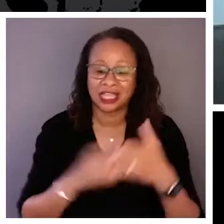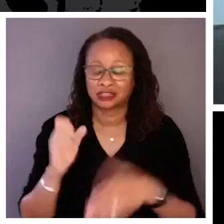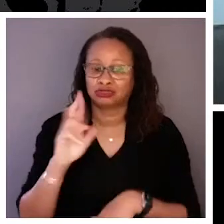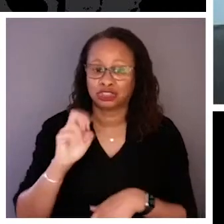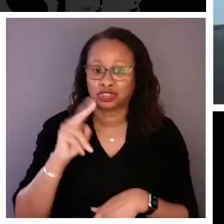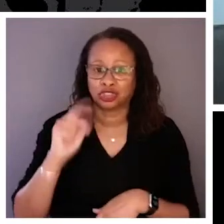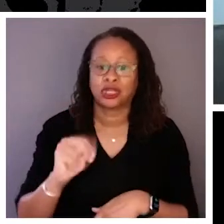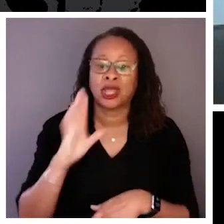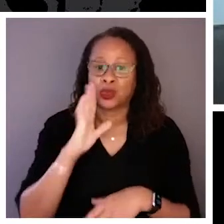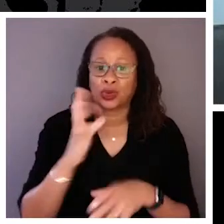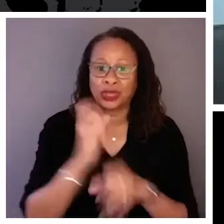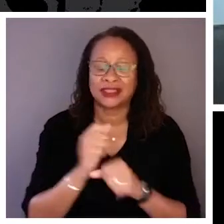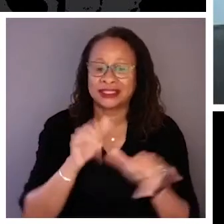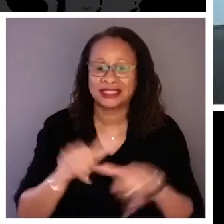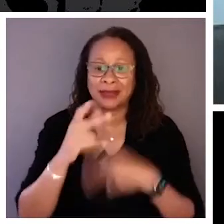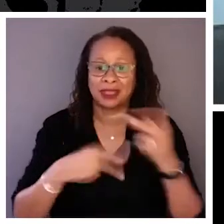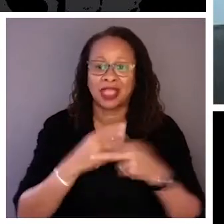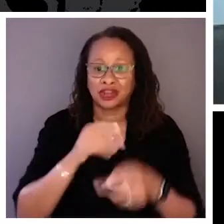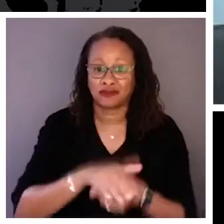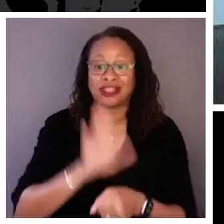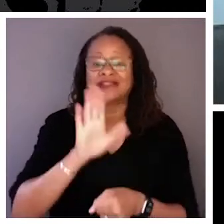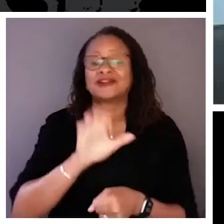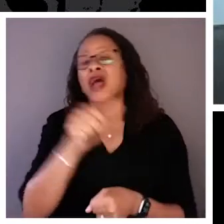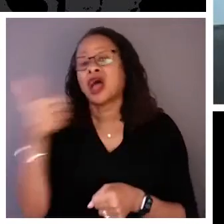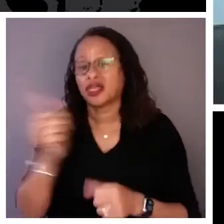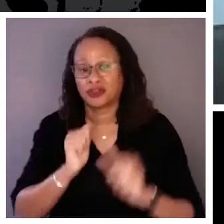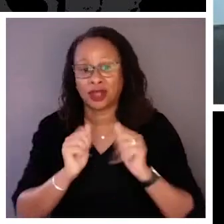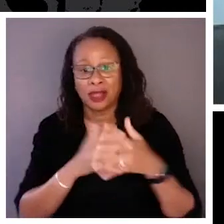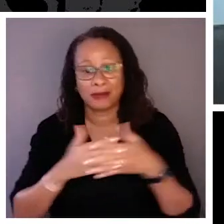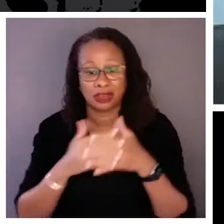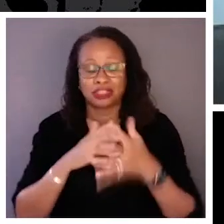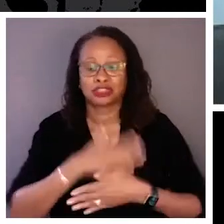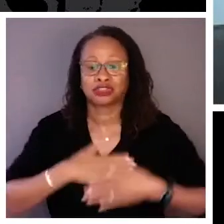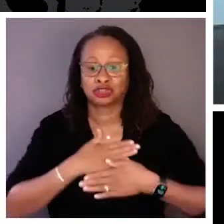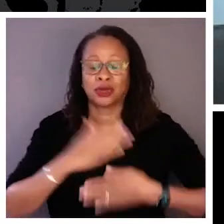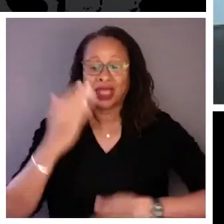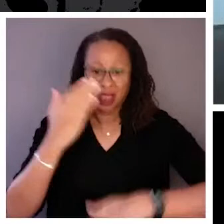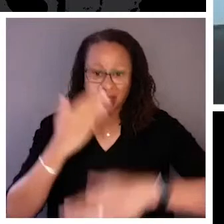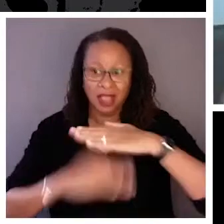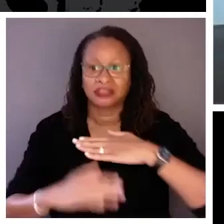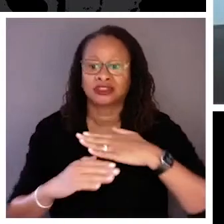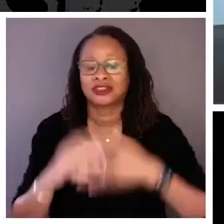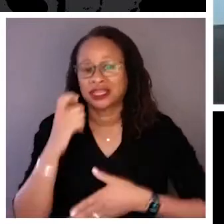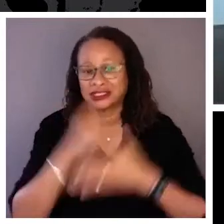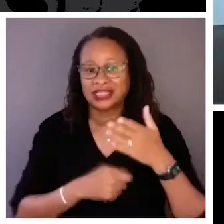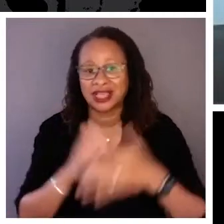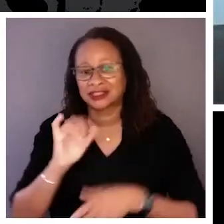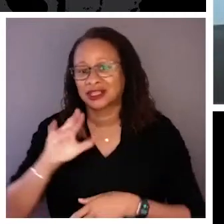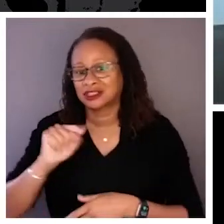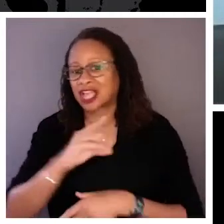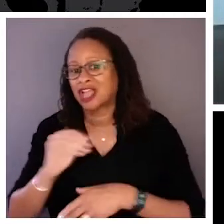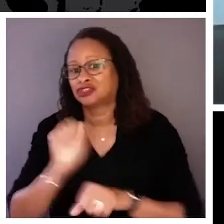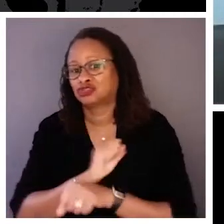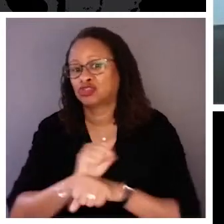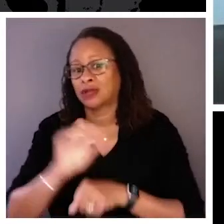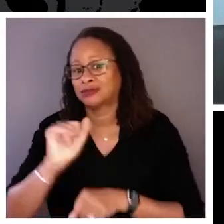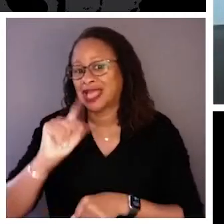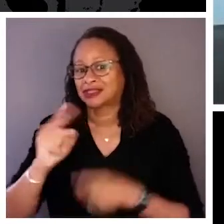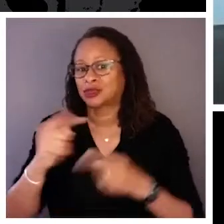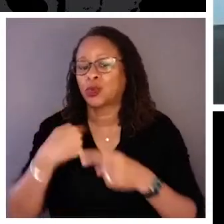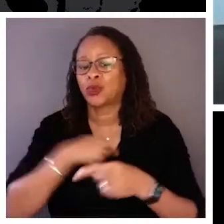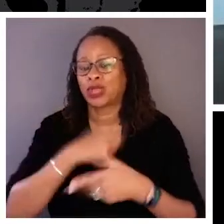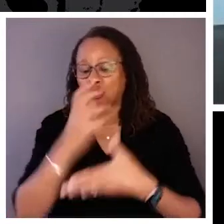of relief that other Americans enjoyed under the Tax Cuts and Jobs Act when we lost our deductions.